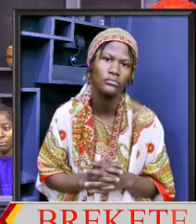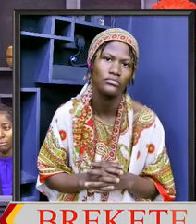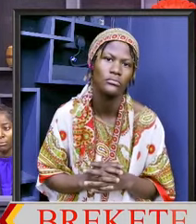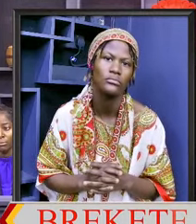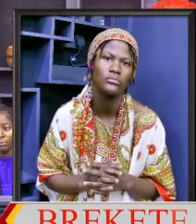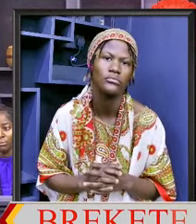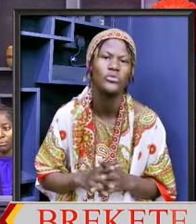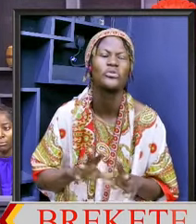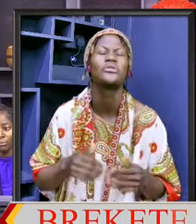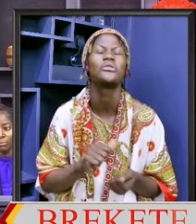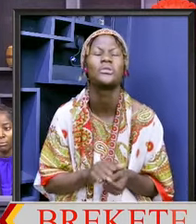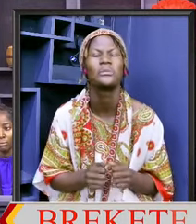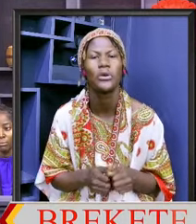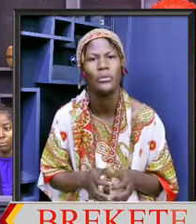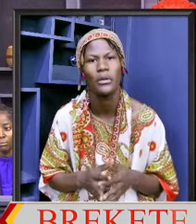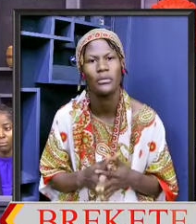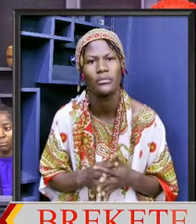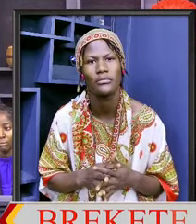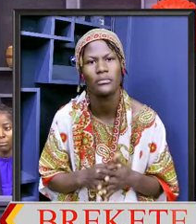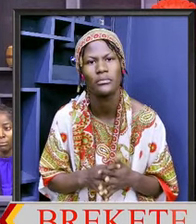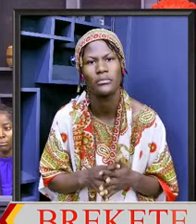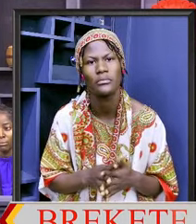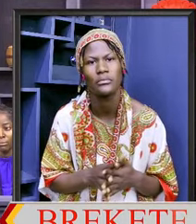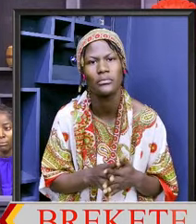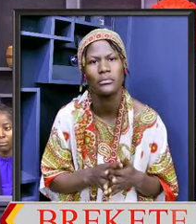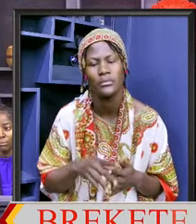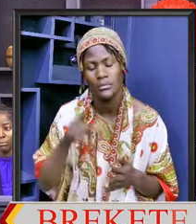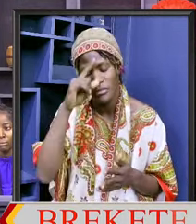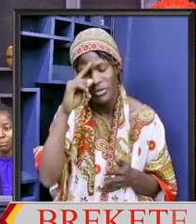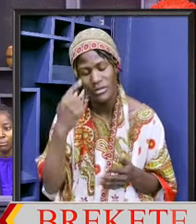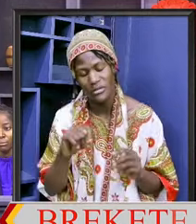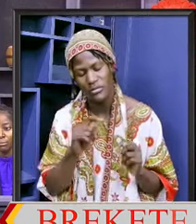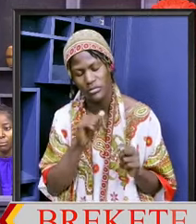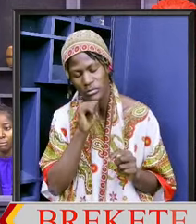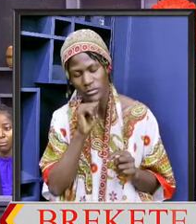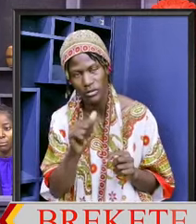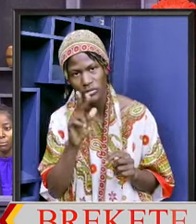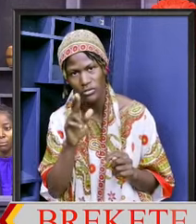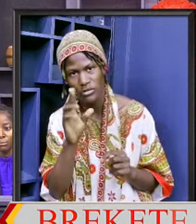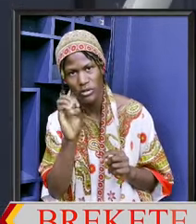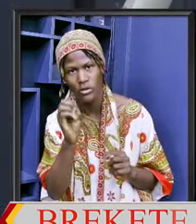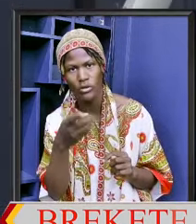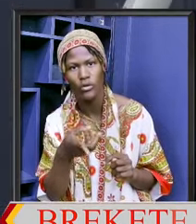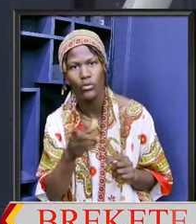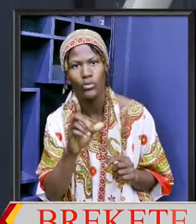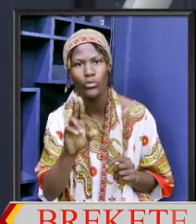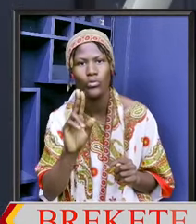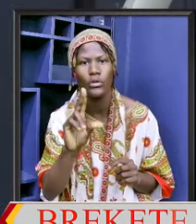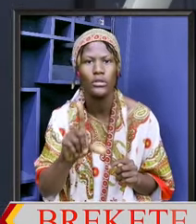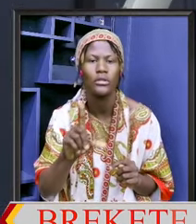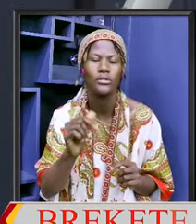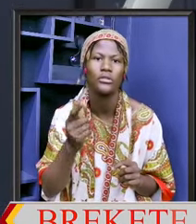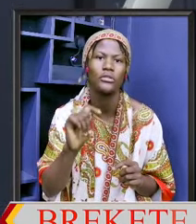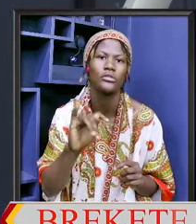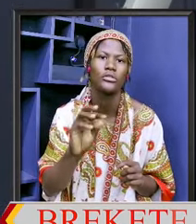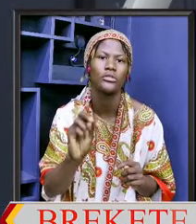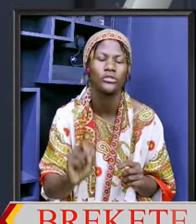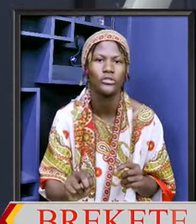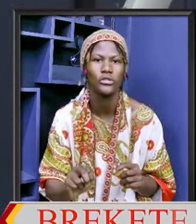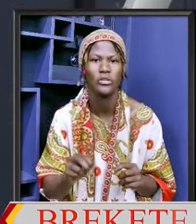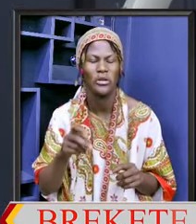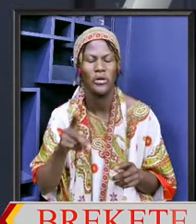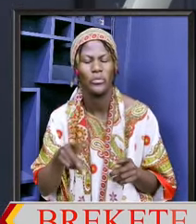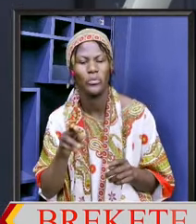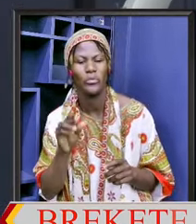Within the warriors. Because there is no regulation. Everybody now, either